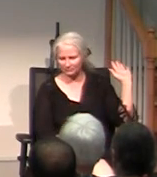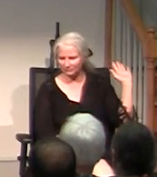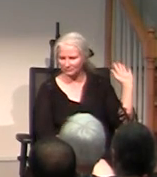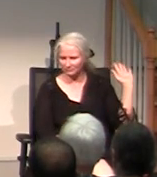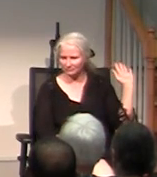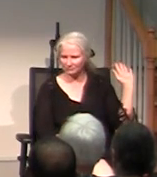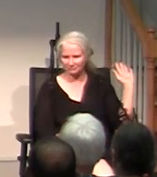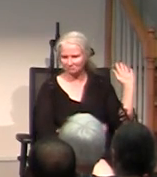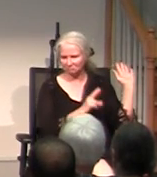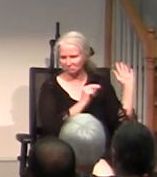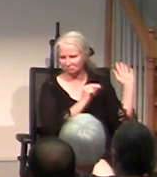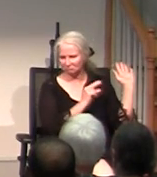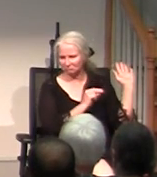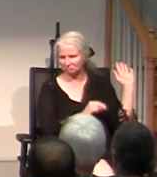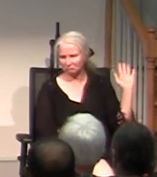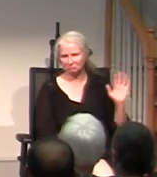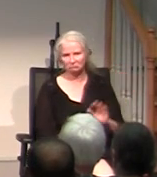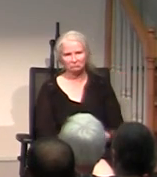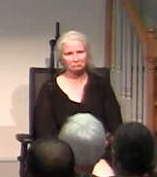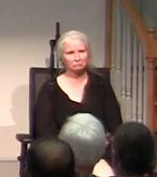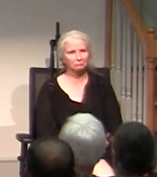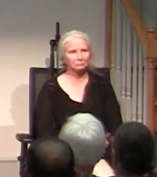I don't think so.